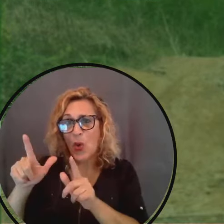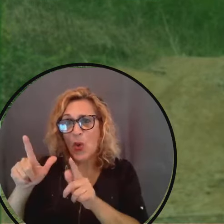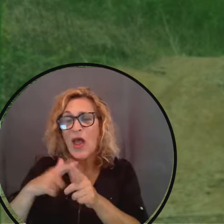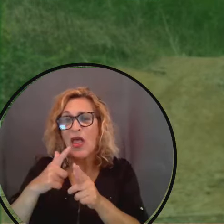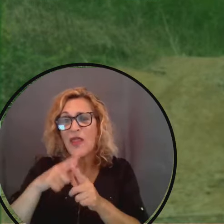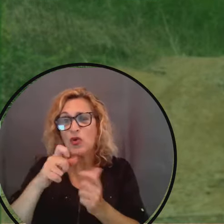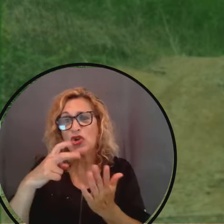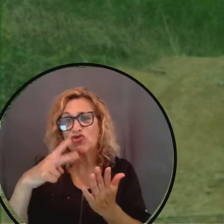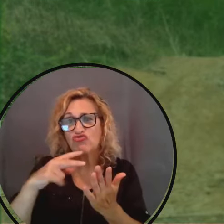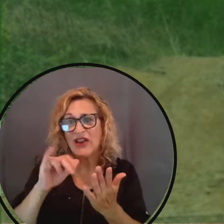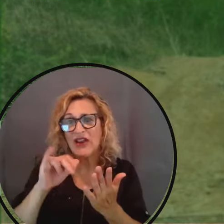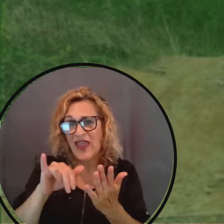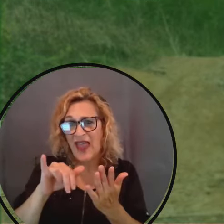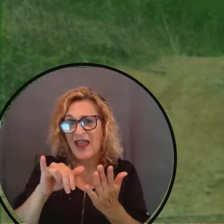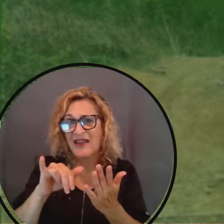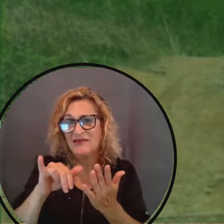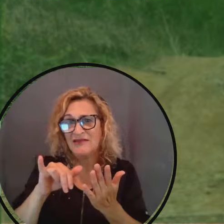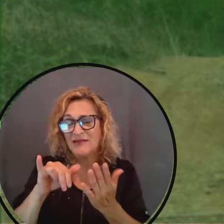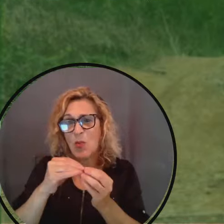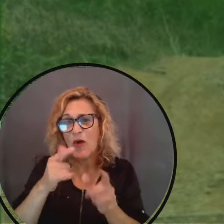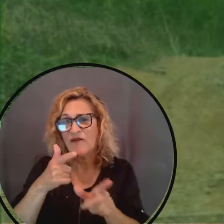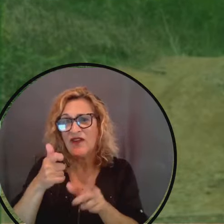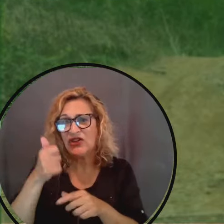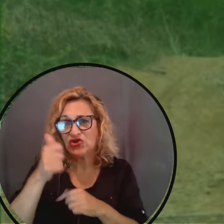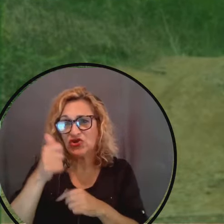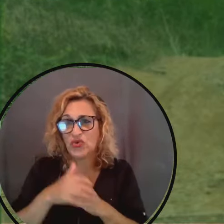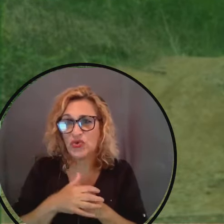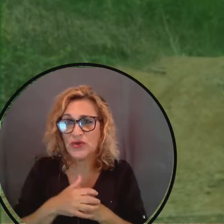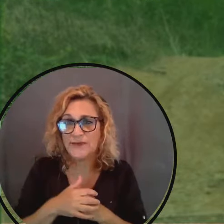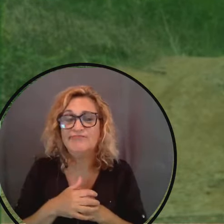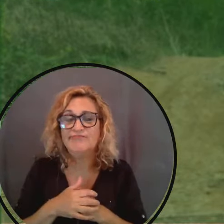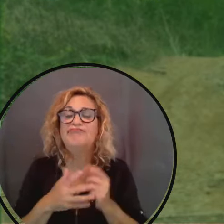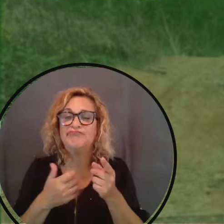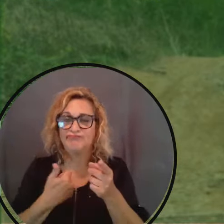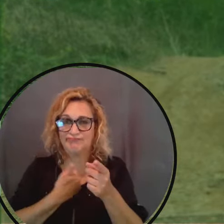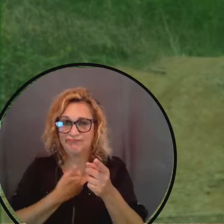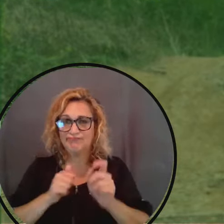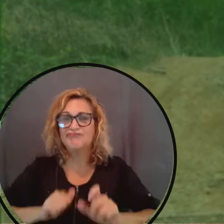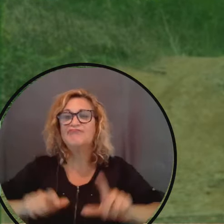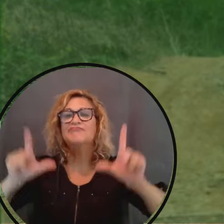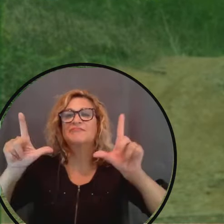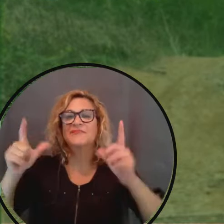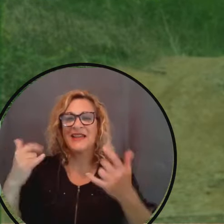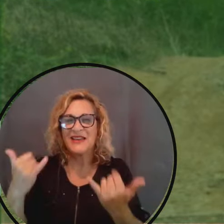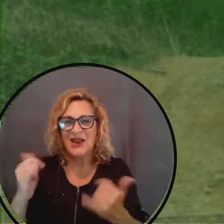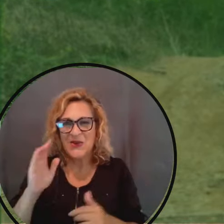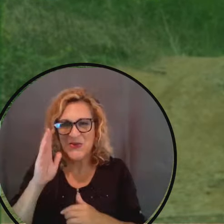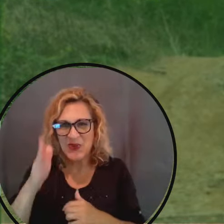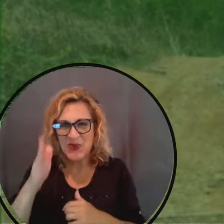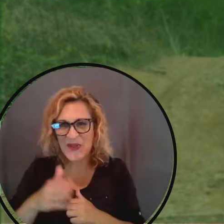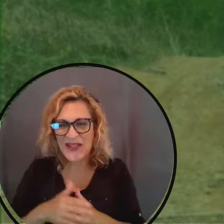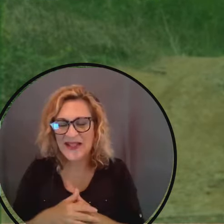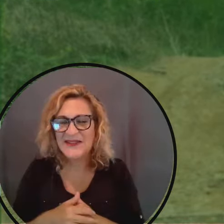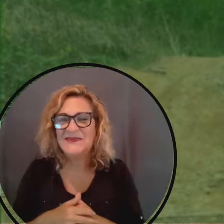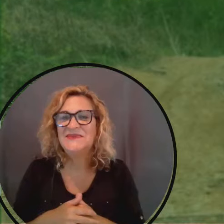Okay. Great. Okay. I'm going to just pull my slides up on my own computer, and then I can remember what they all are in order. Okay, so